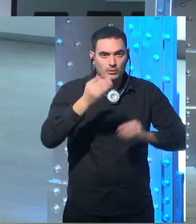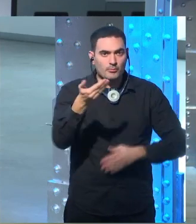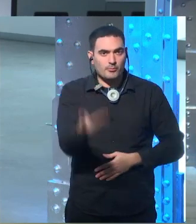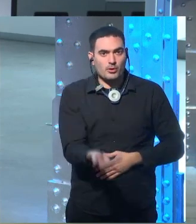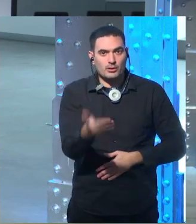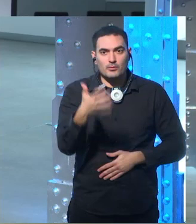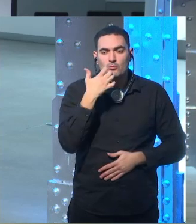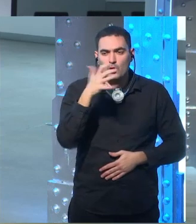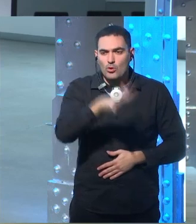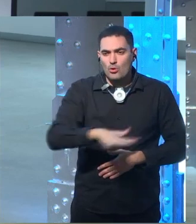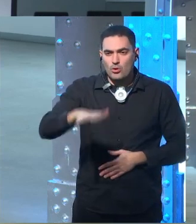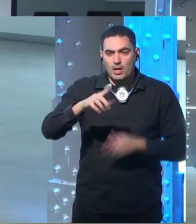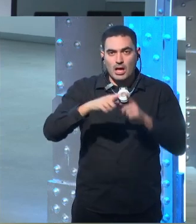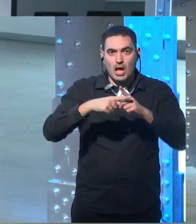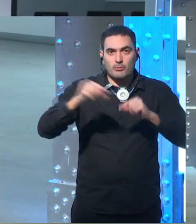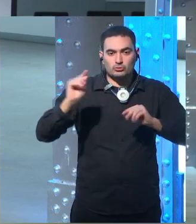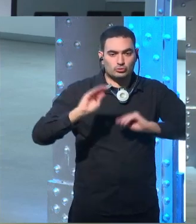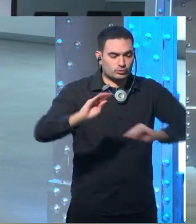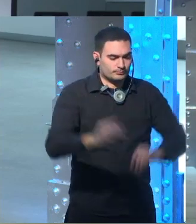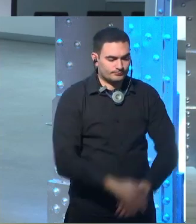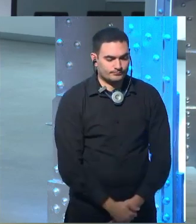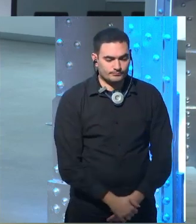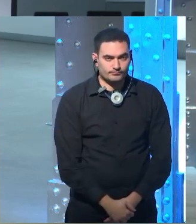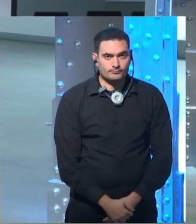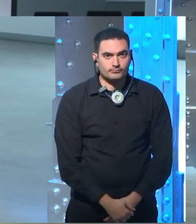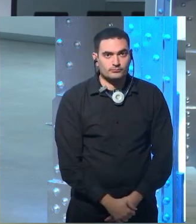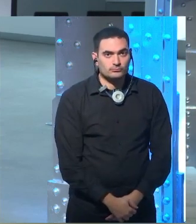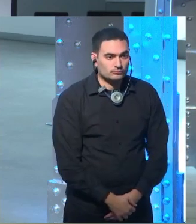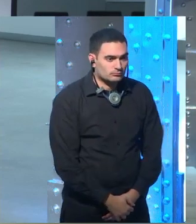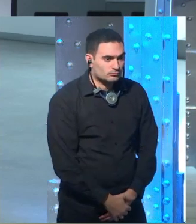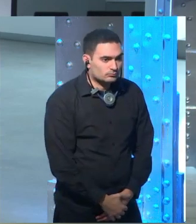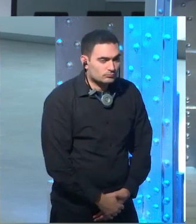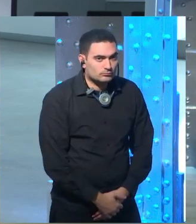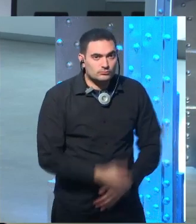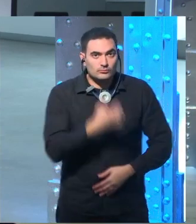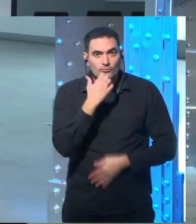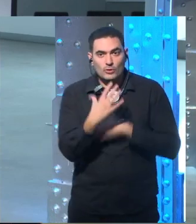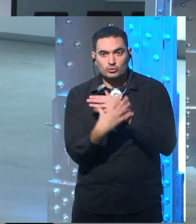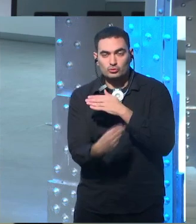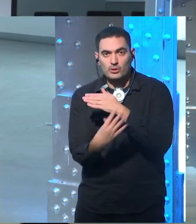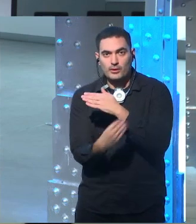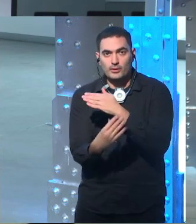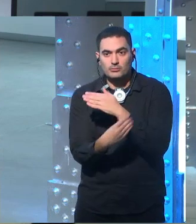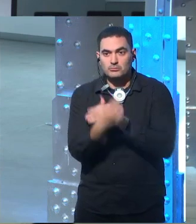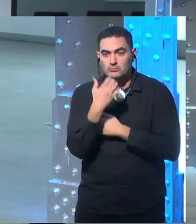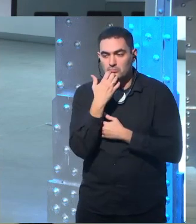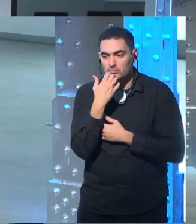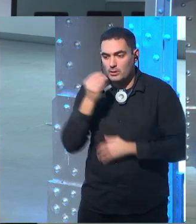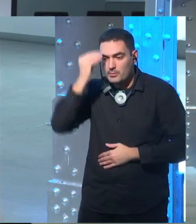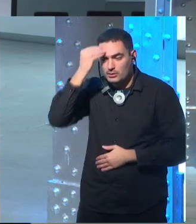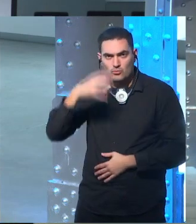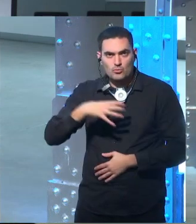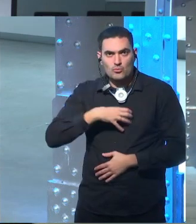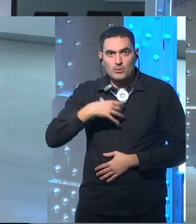in elderly care. Where I come from, Sweden, that would be completely unthinkable. There would be a public